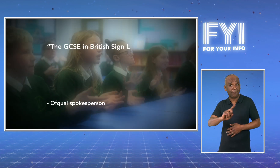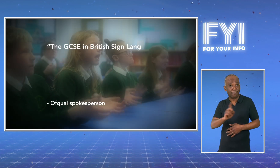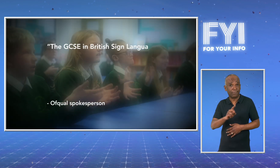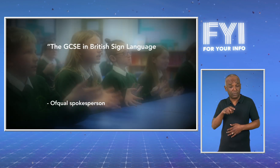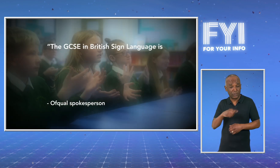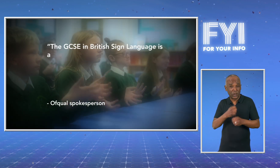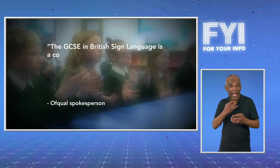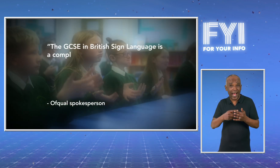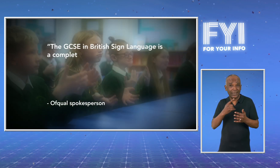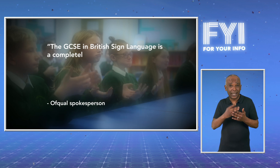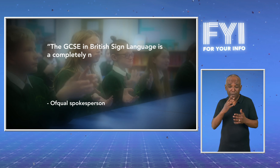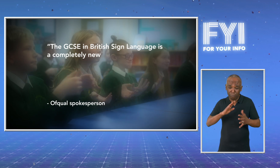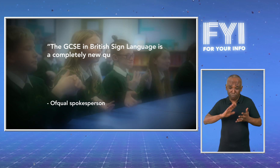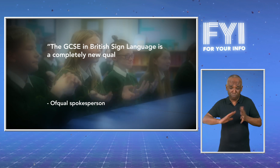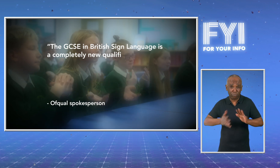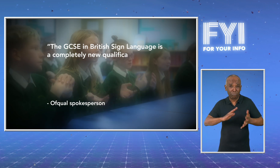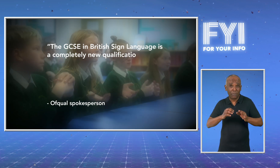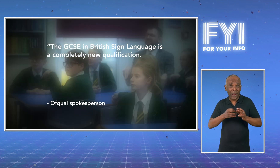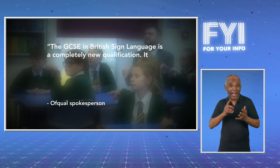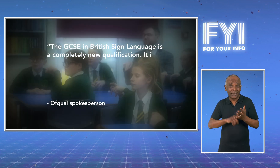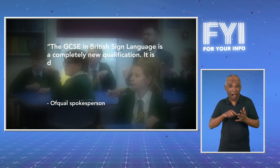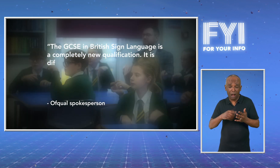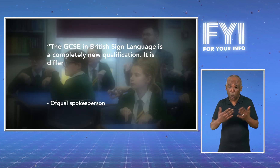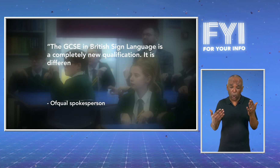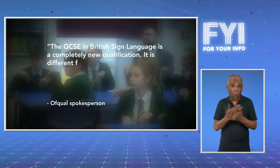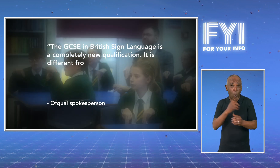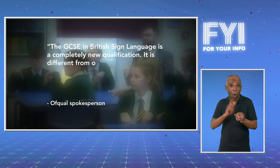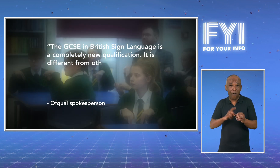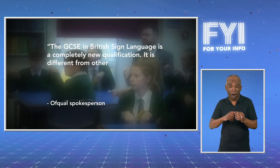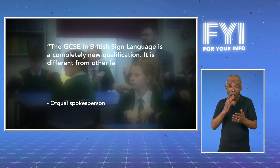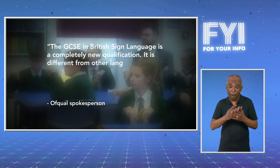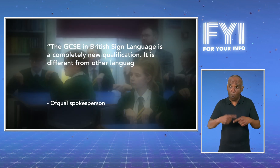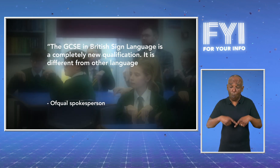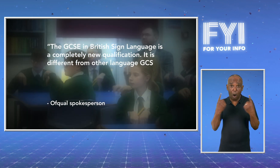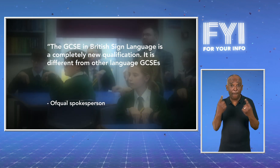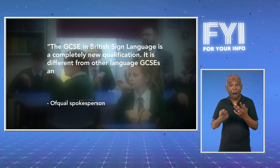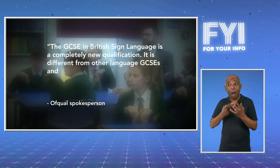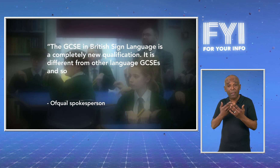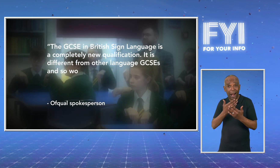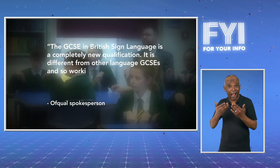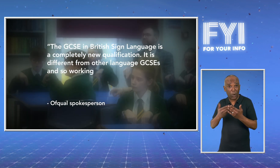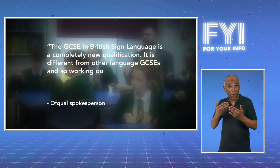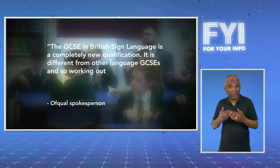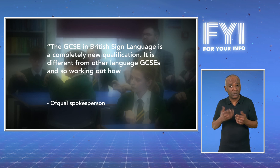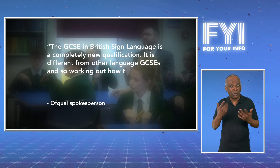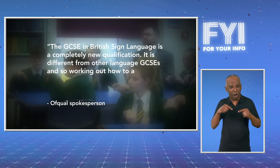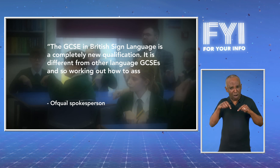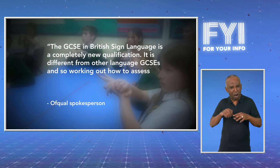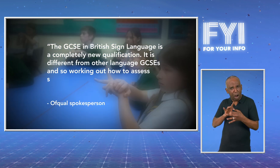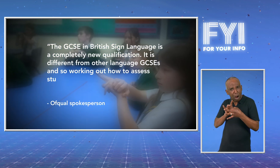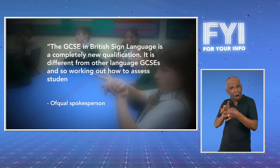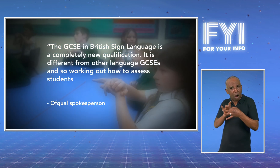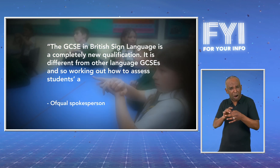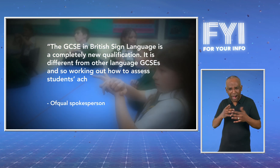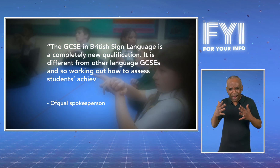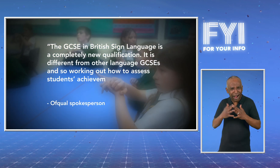Sign Language is a completely new qualification. It is different from other language GCSEs, and so working out